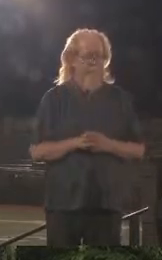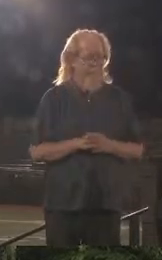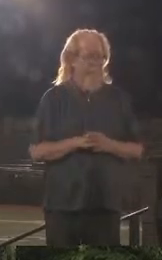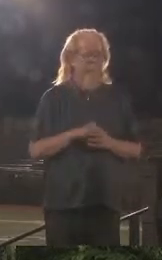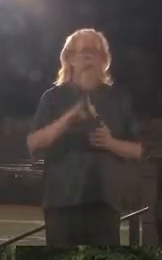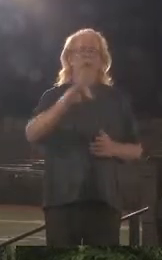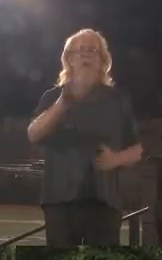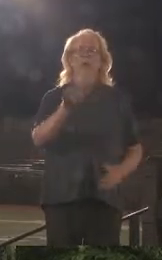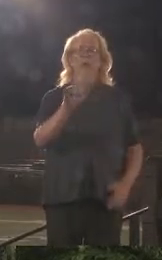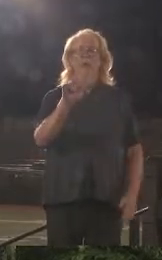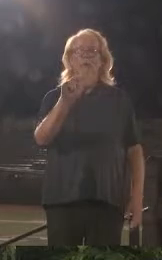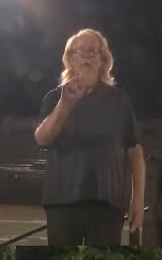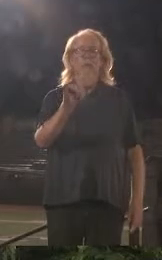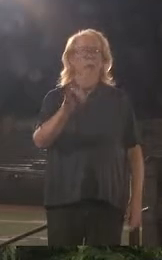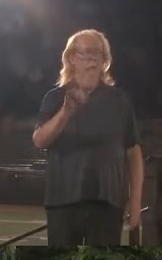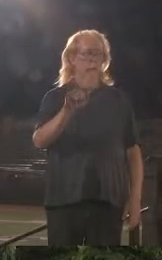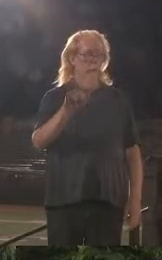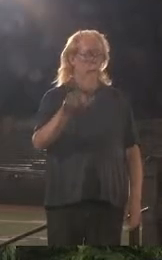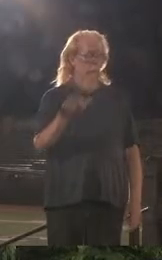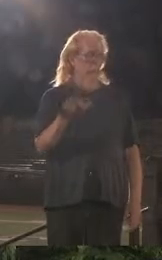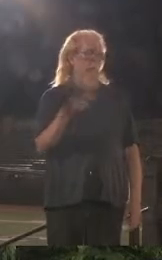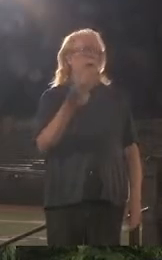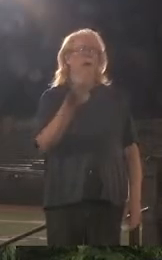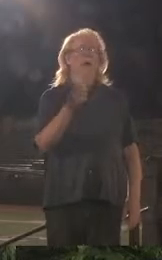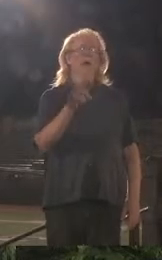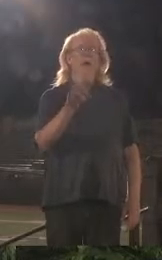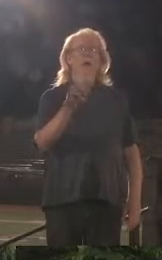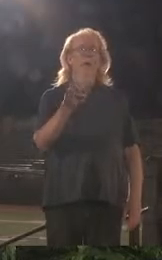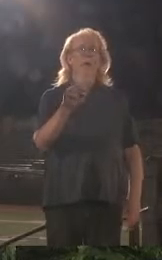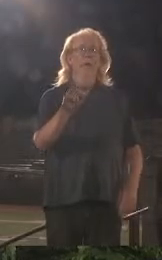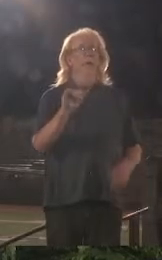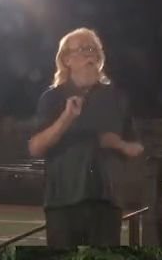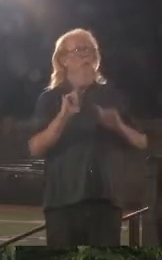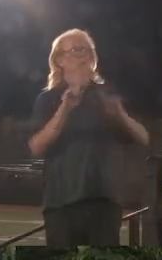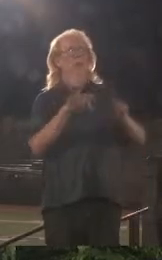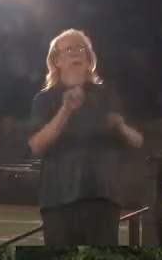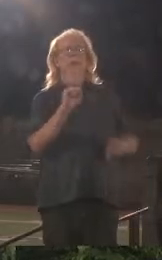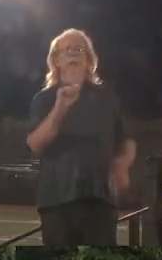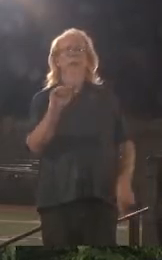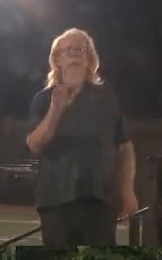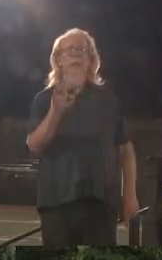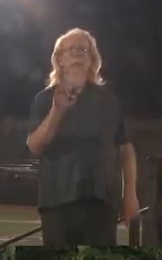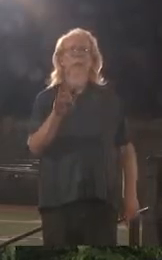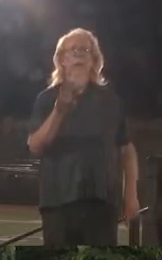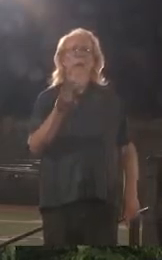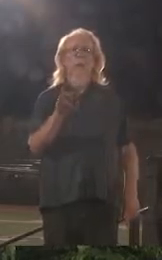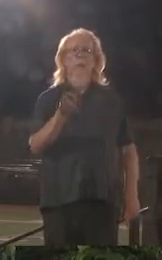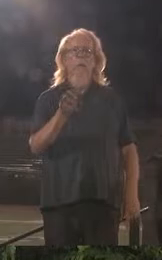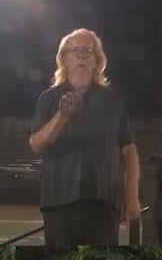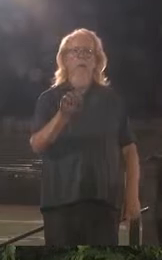Janaya Anae Perkins will be attending St. Edward's University.